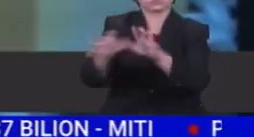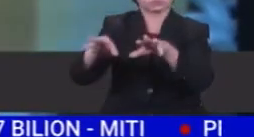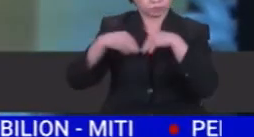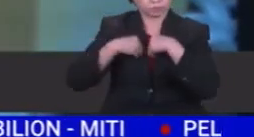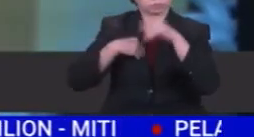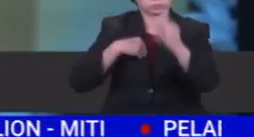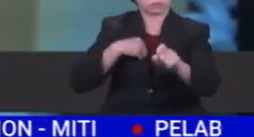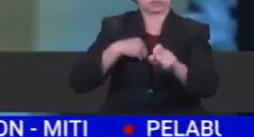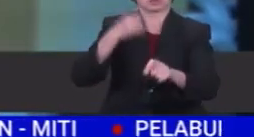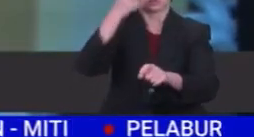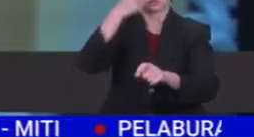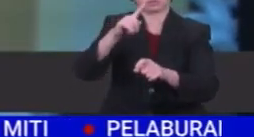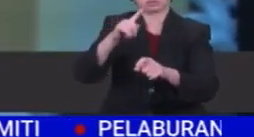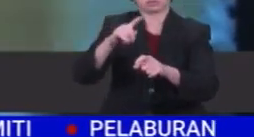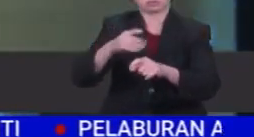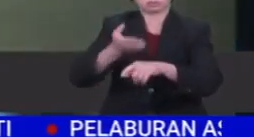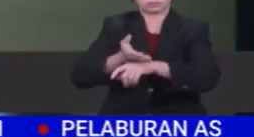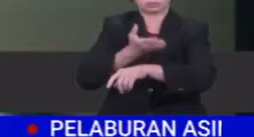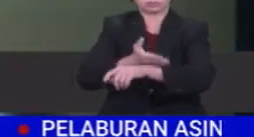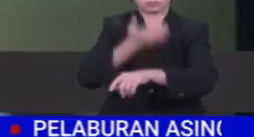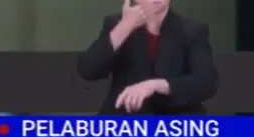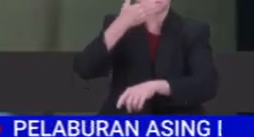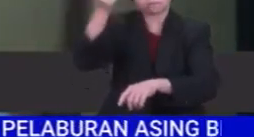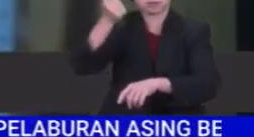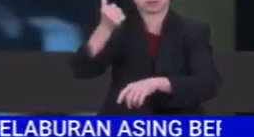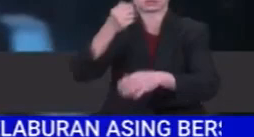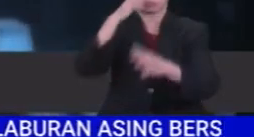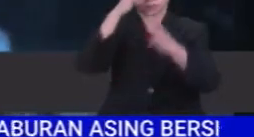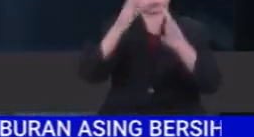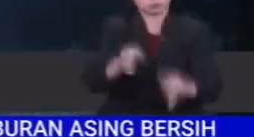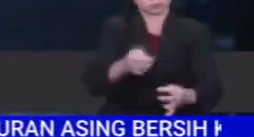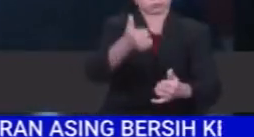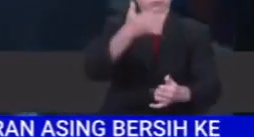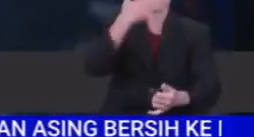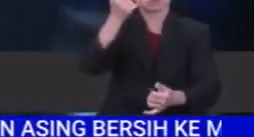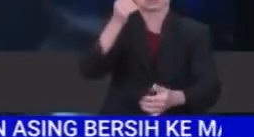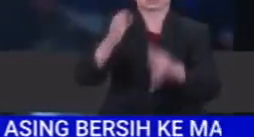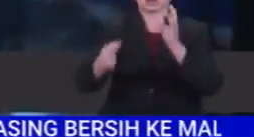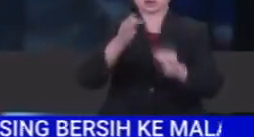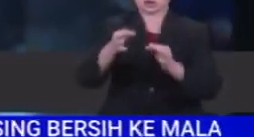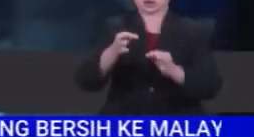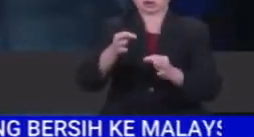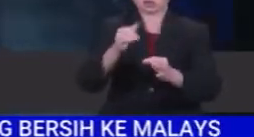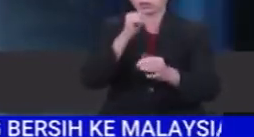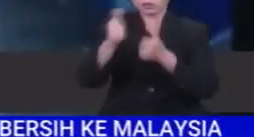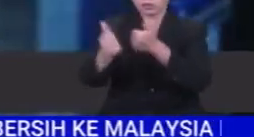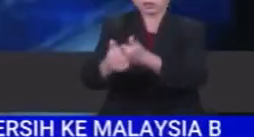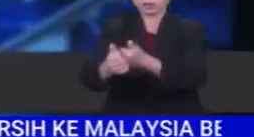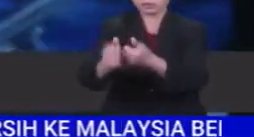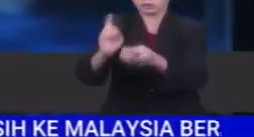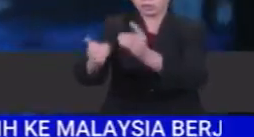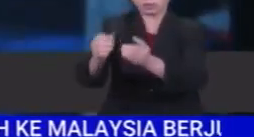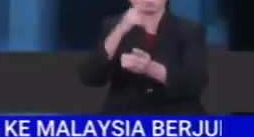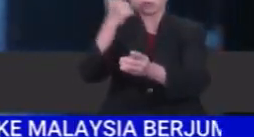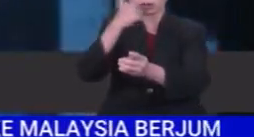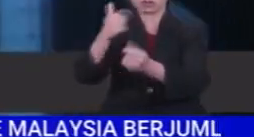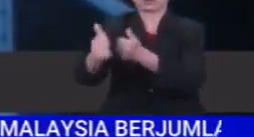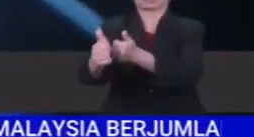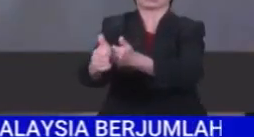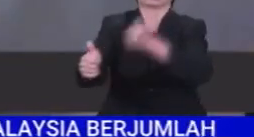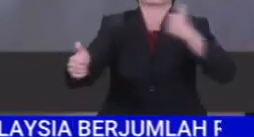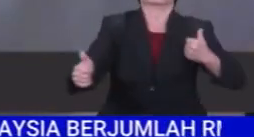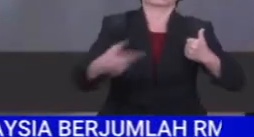by no2x cevebes freestyle atau maybe Left Behind Anda Udin be